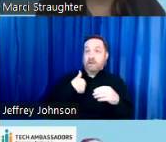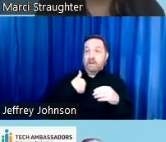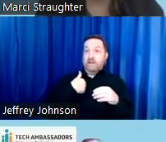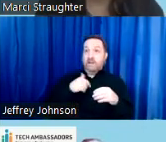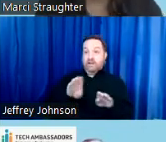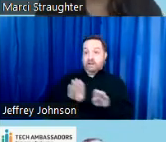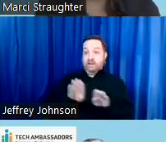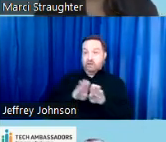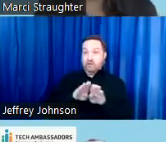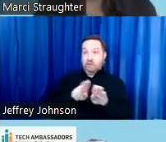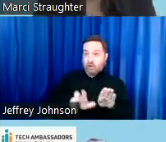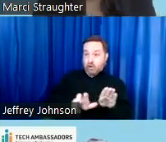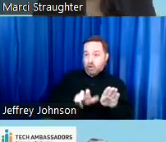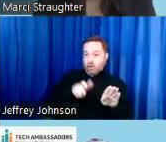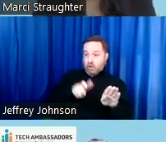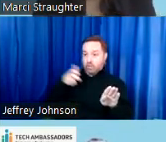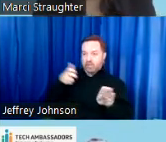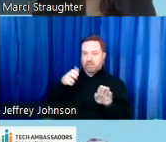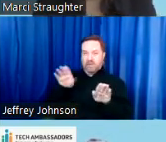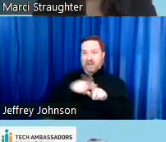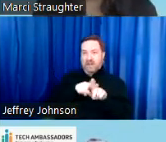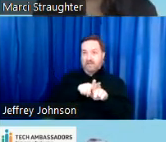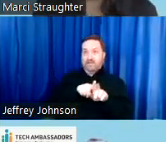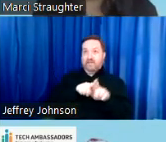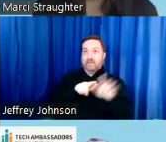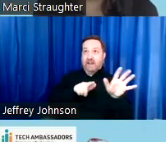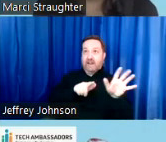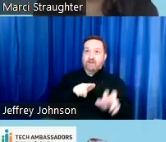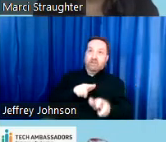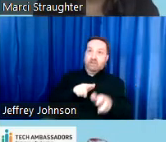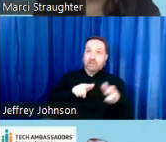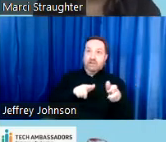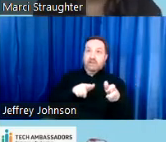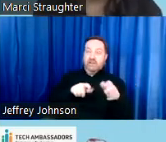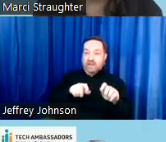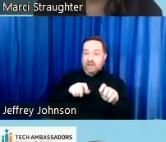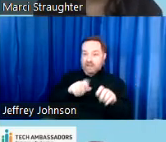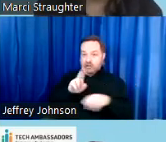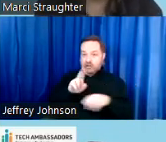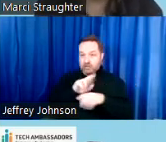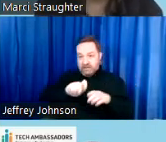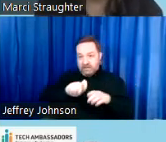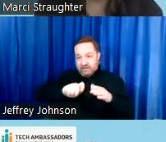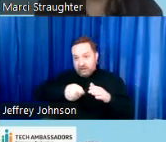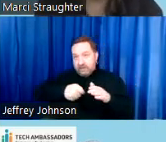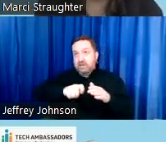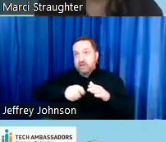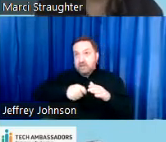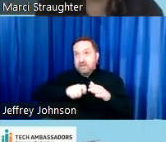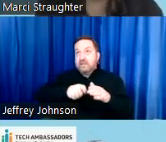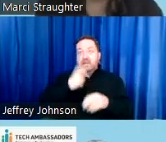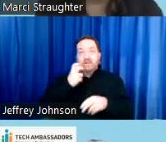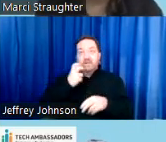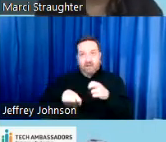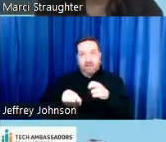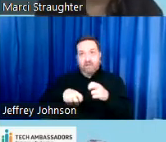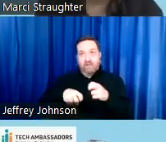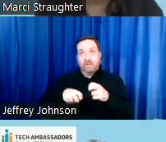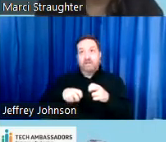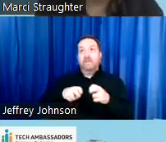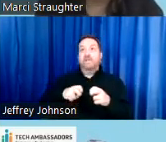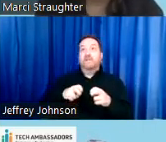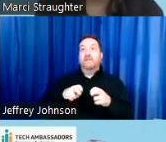the door with my left hand and to work it with the key. And so in my plan with